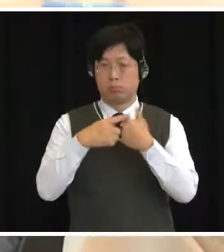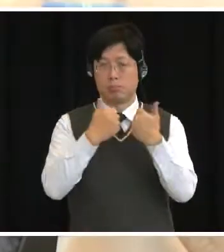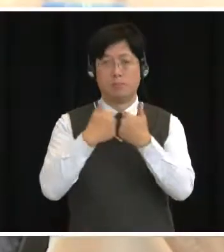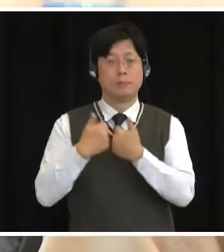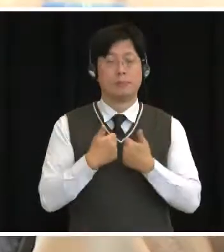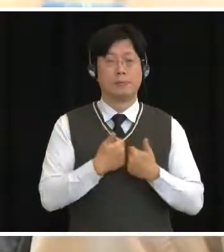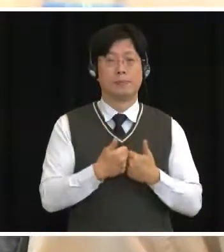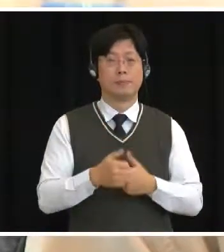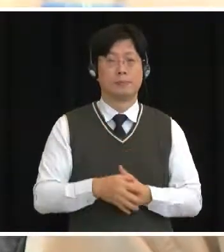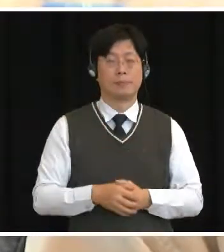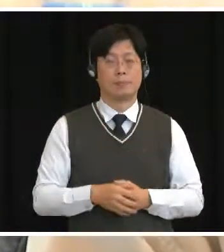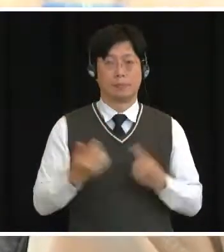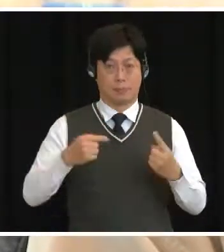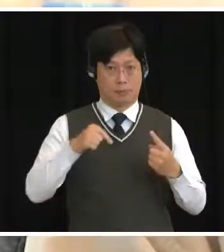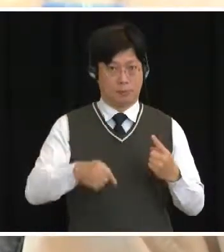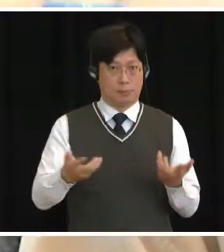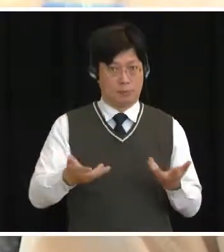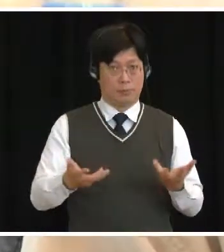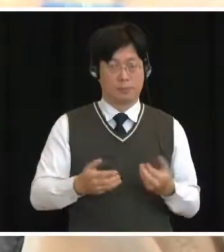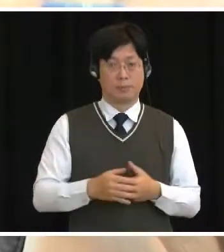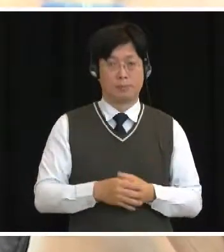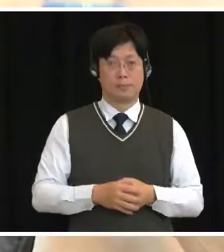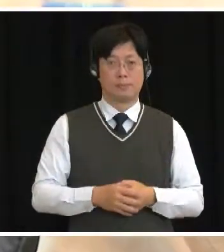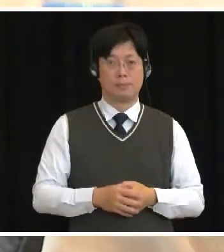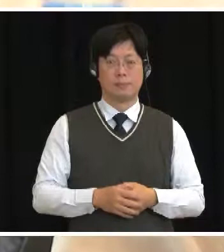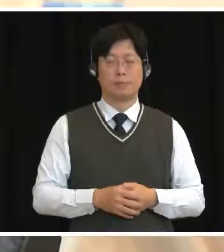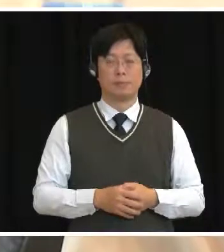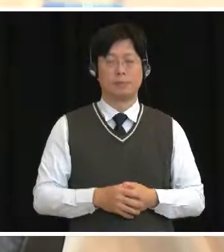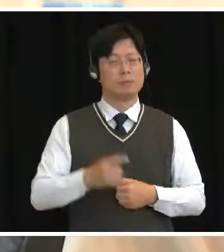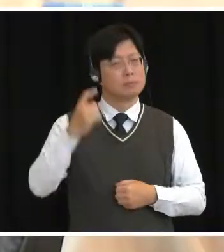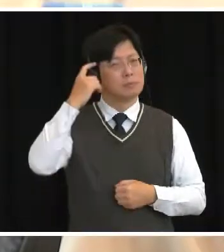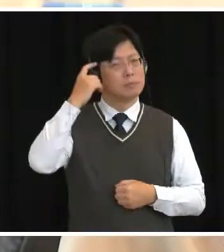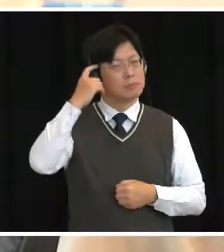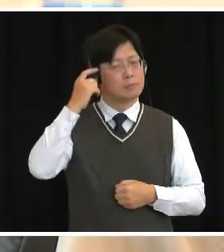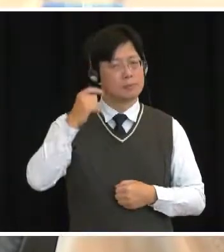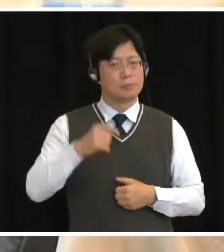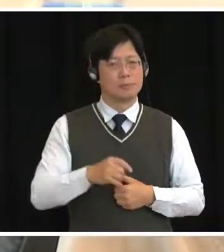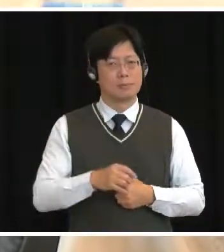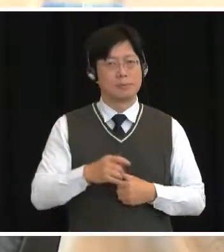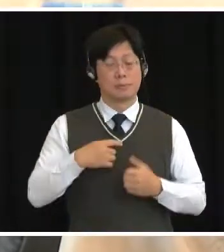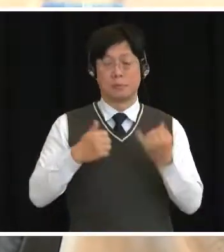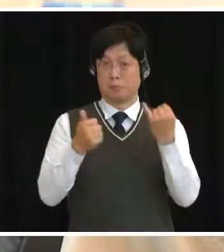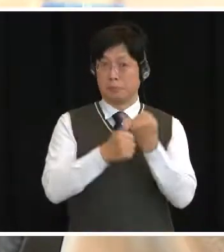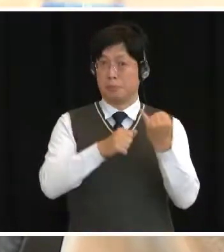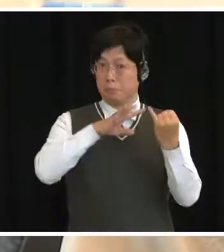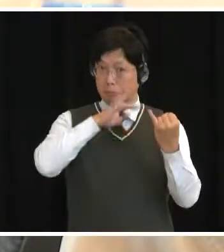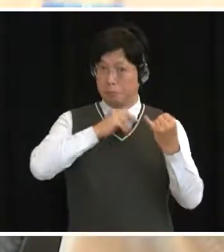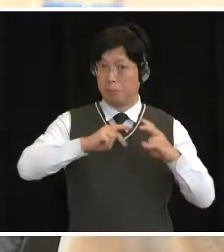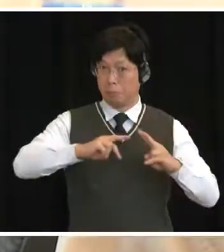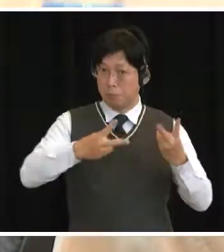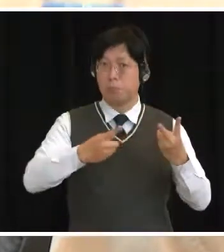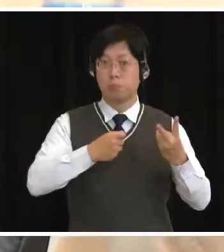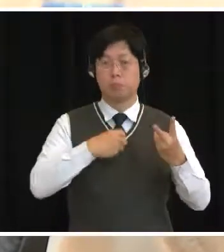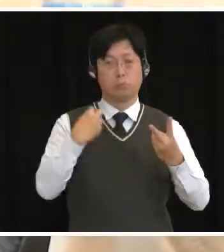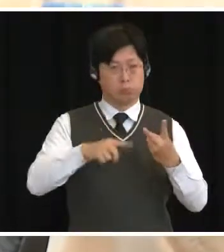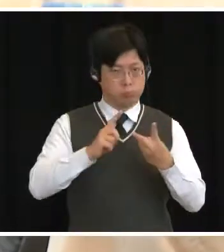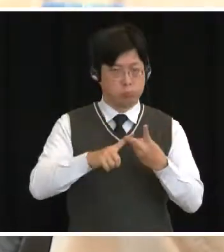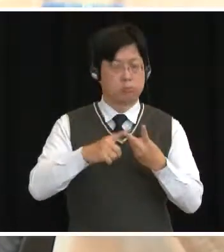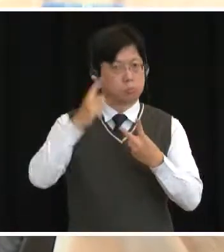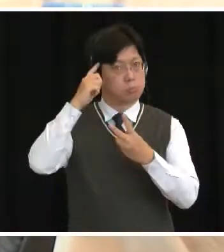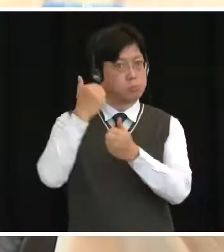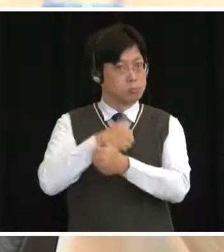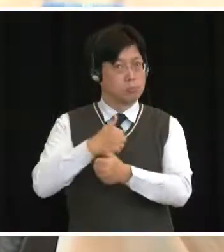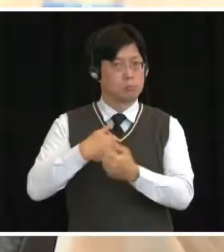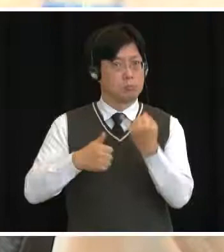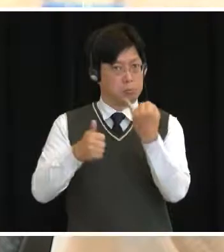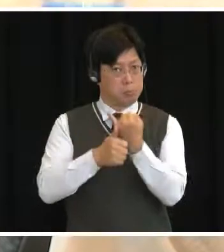invited scholars and experts to engage in discussions whether or not the revision was necessary.